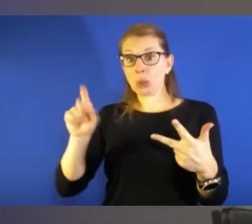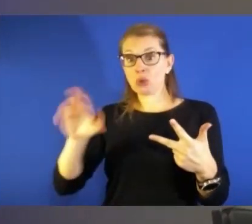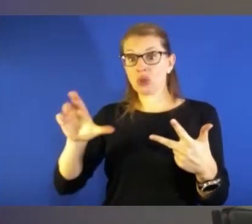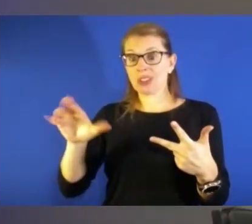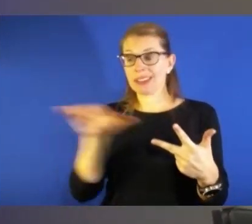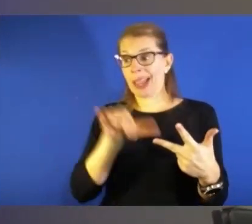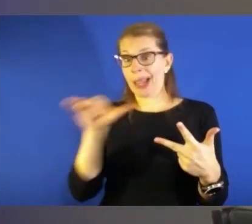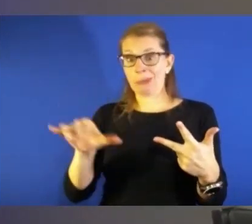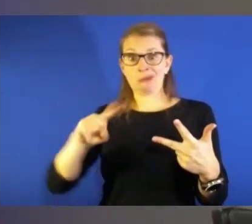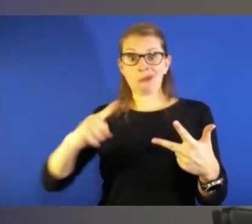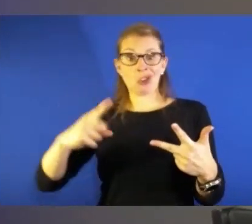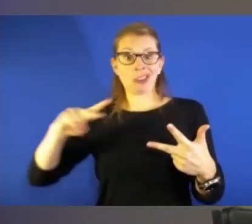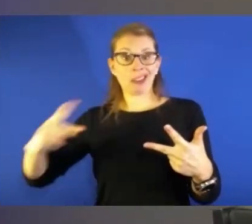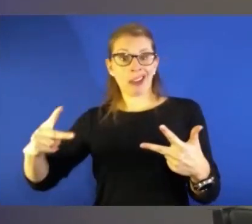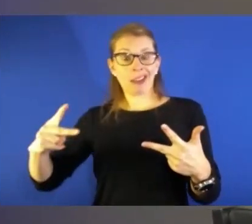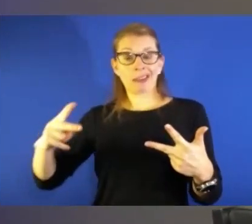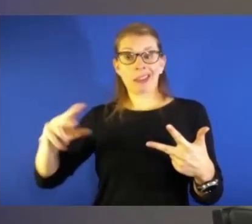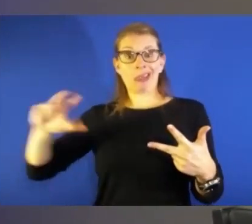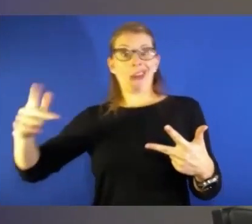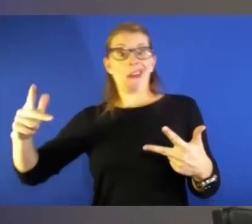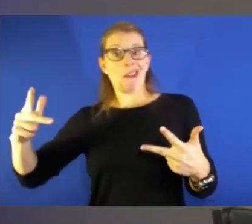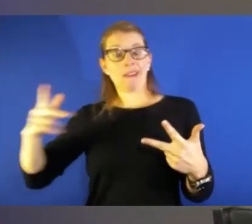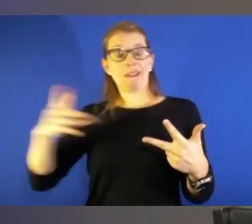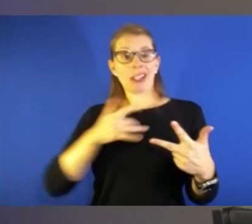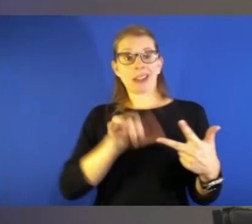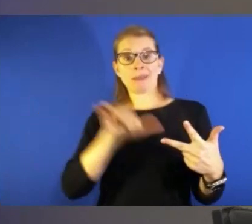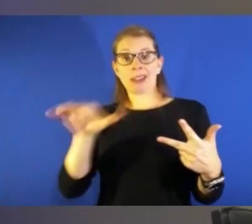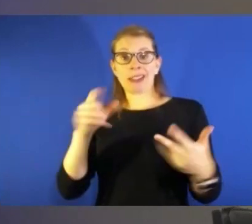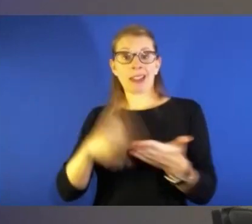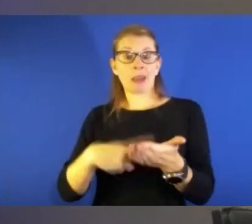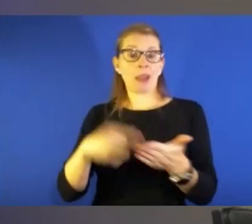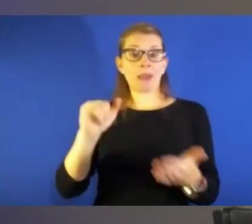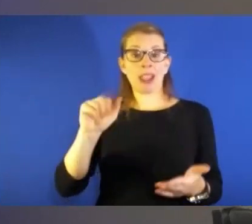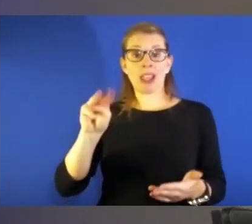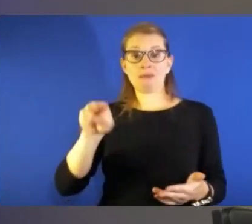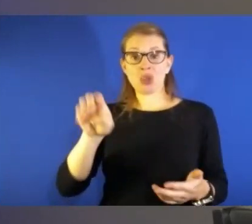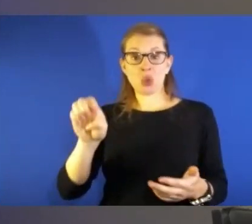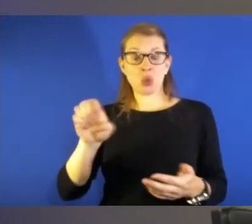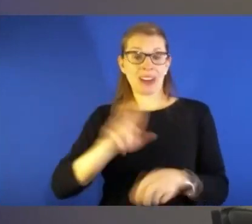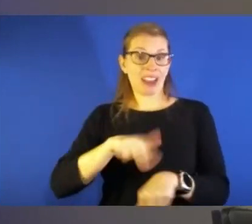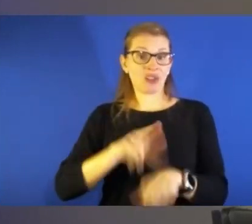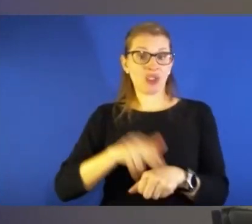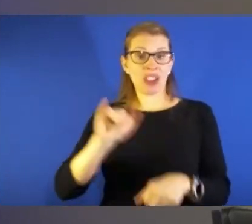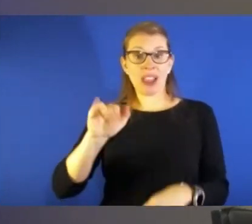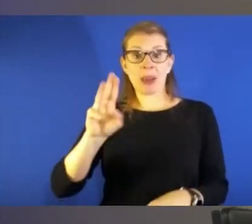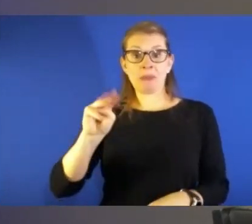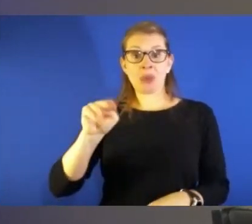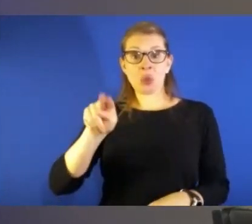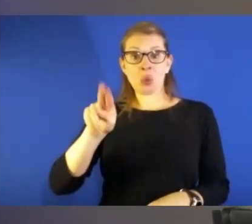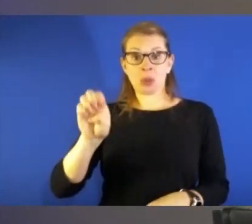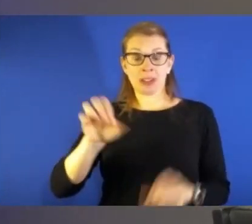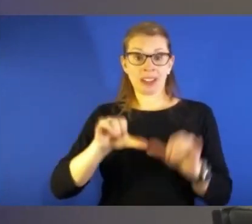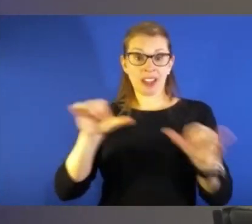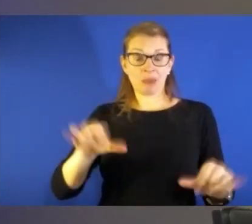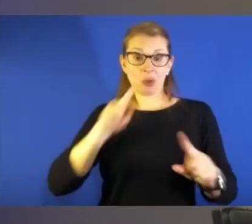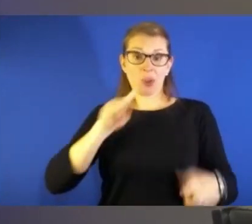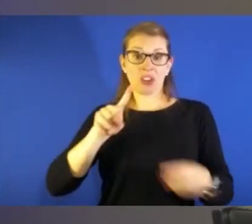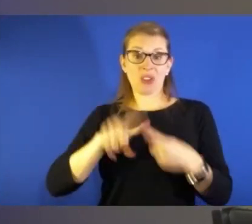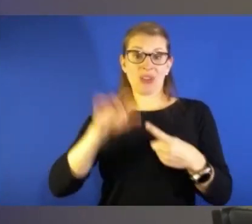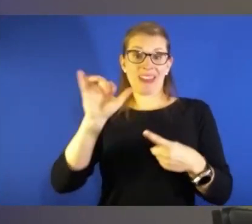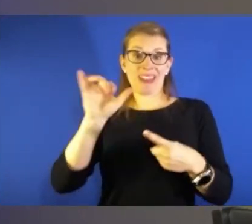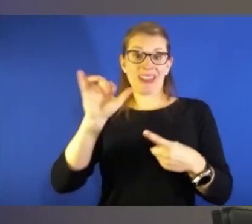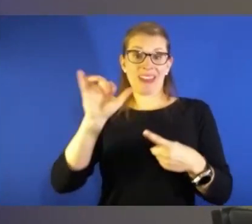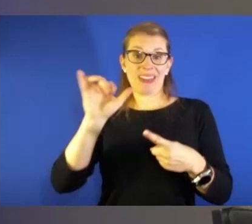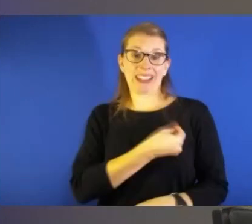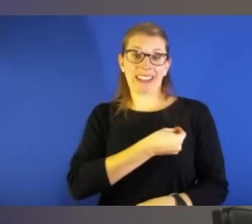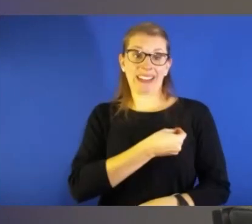second. Sometimes it's just your immune system, your natural immune system responding to that vaccine. So these would be things that I would